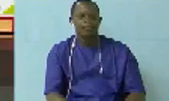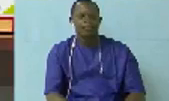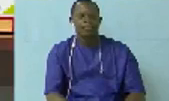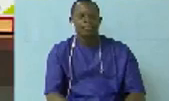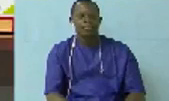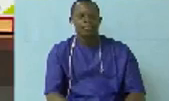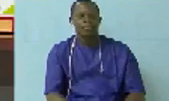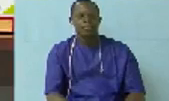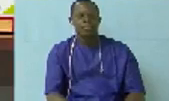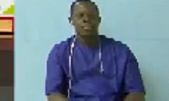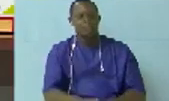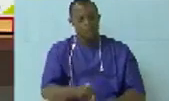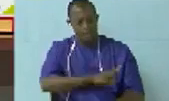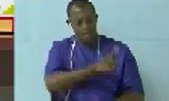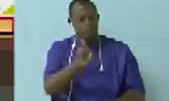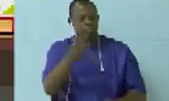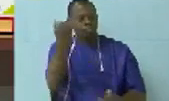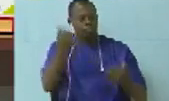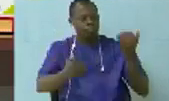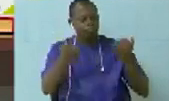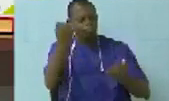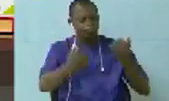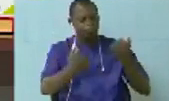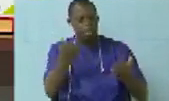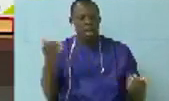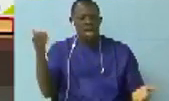drove straight to mile 2.